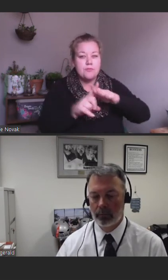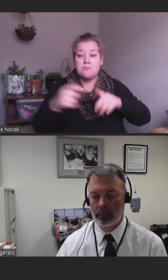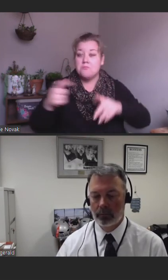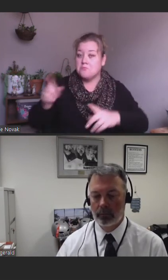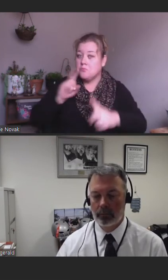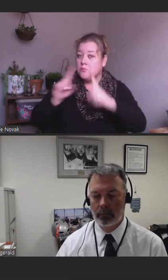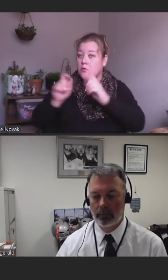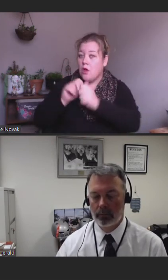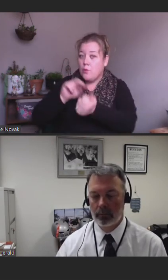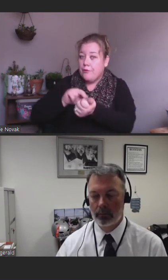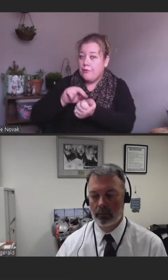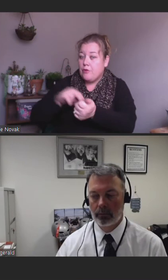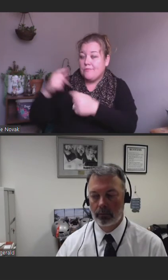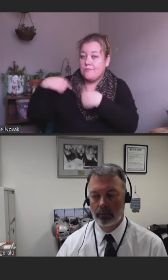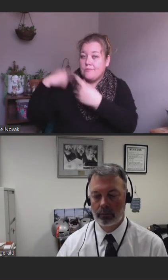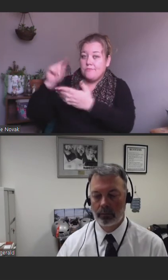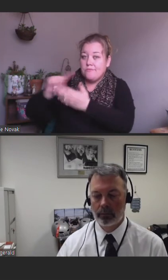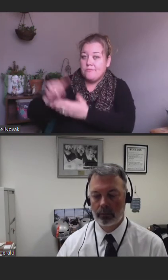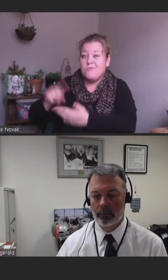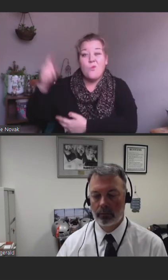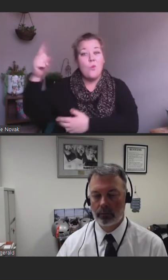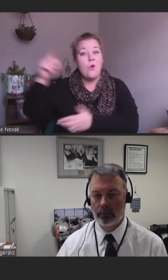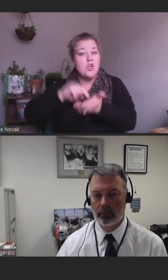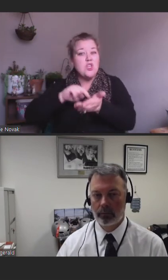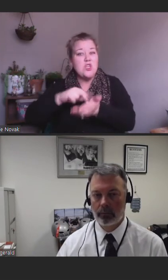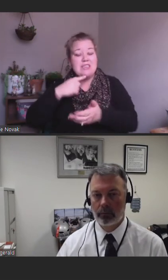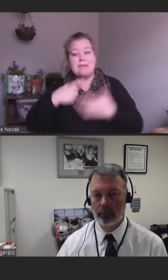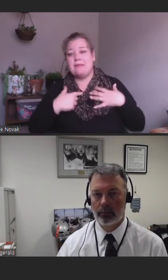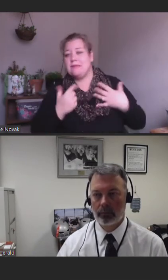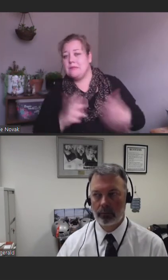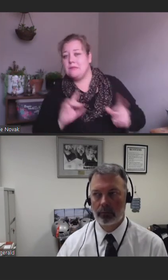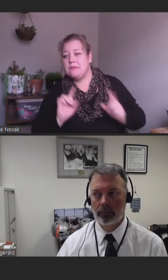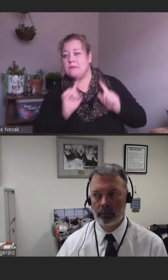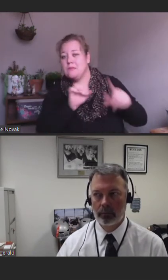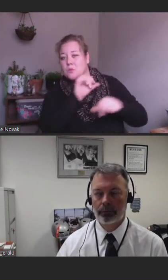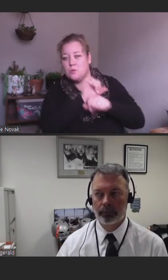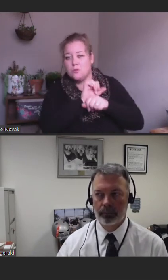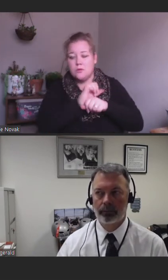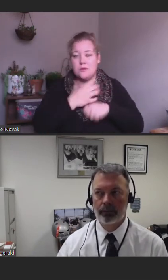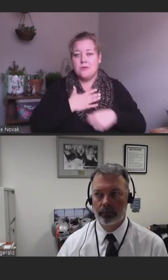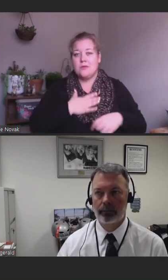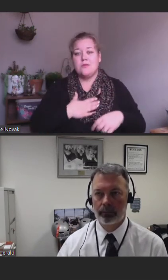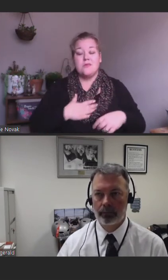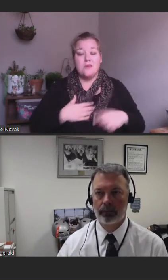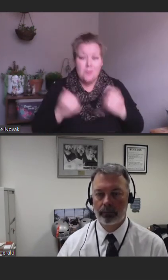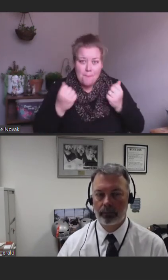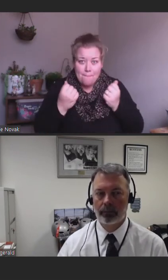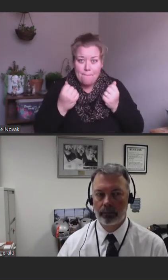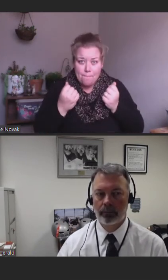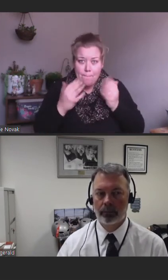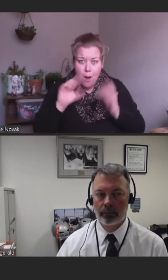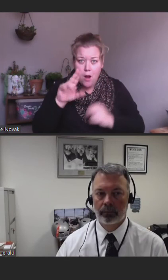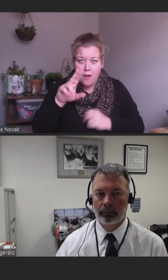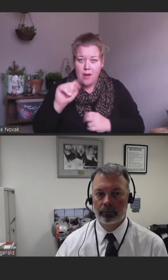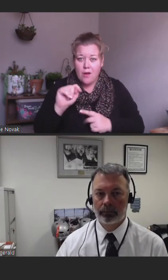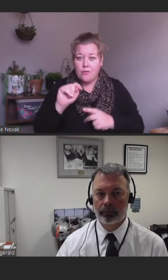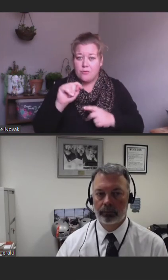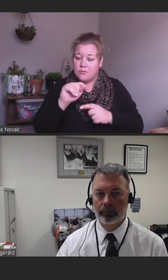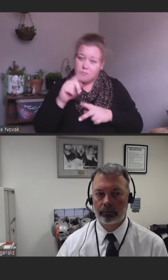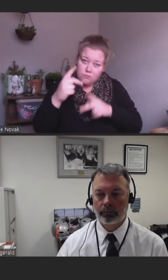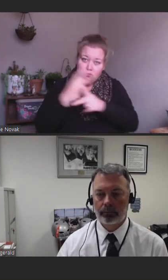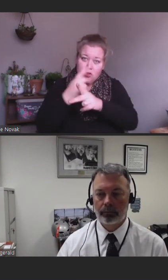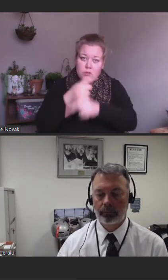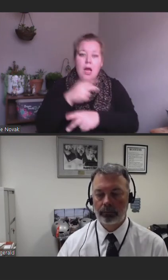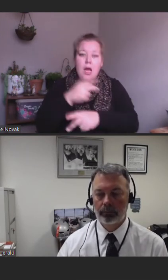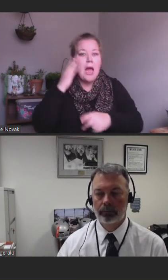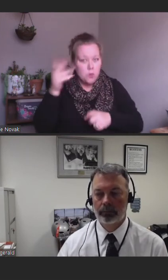in the past couple of weeks. And I mean, one of them said that she dreads going to work every day. So, is burnout getting worse for you guys? And I guess for you as, you know, leaders